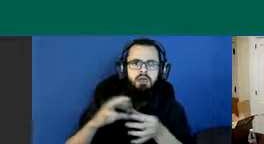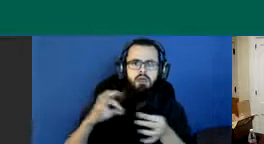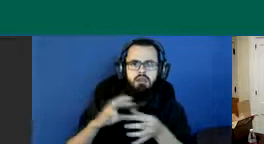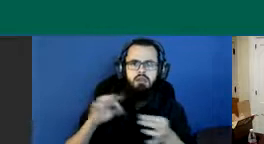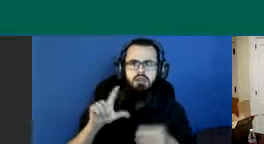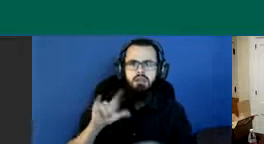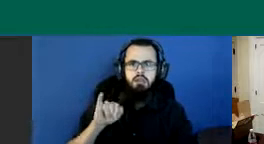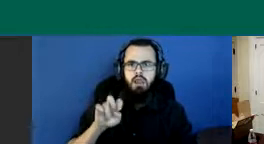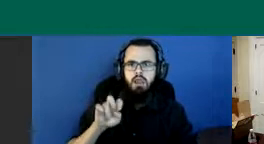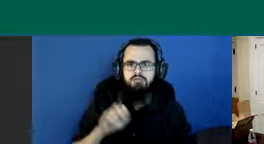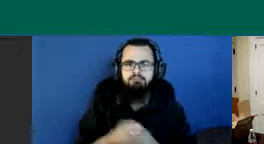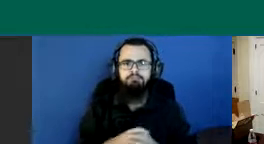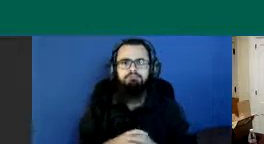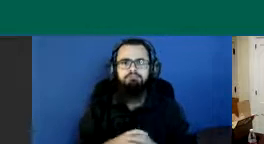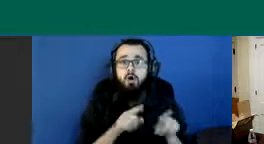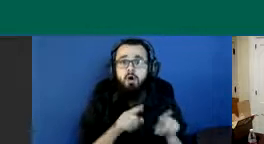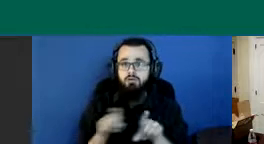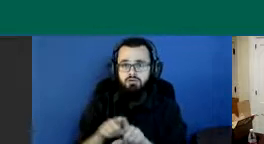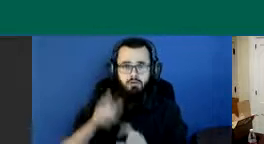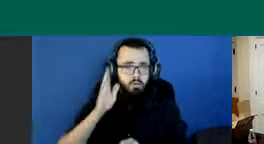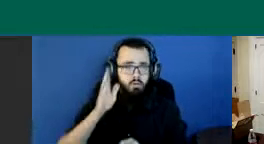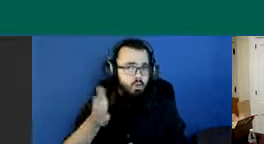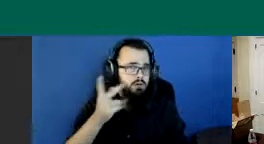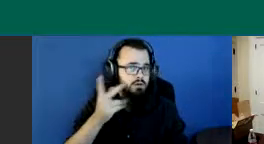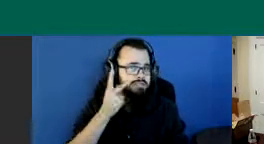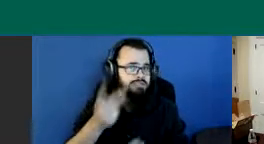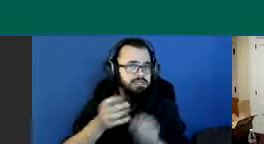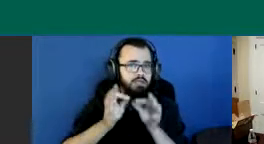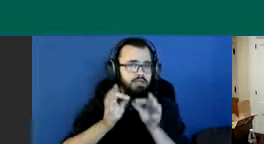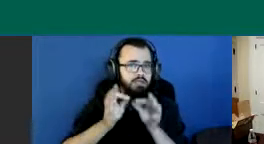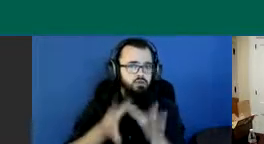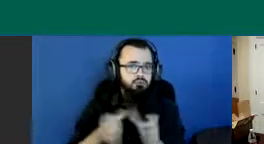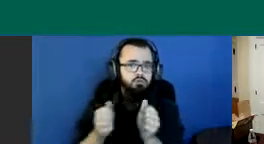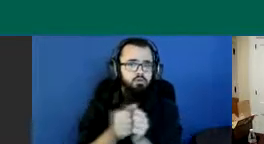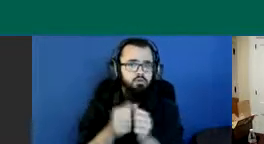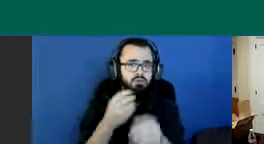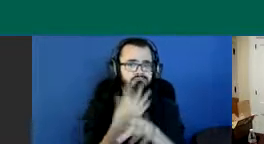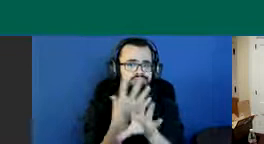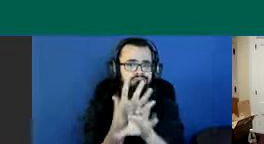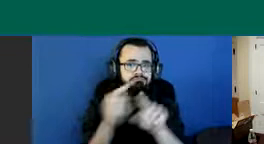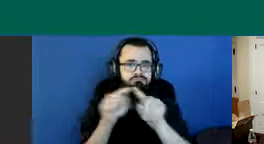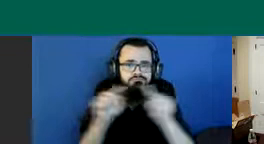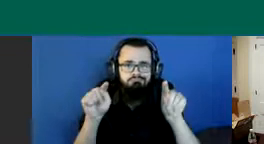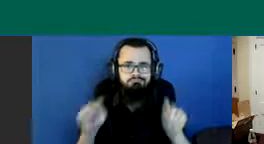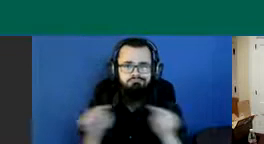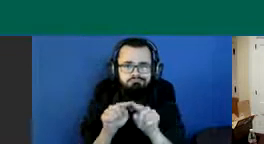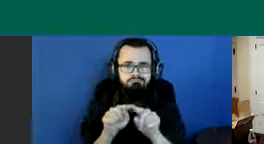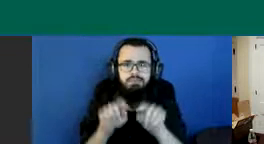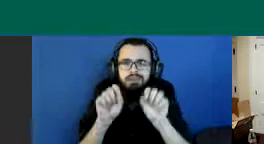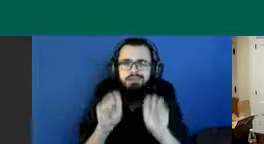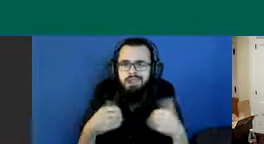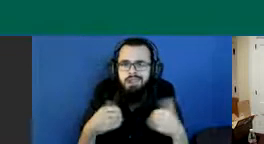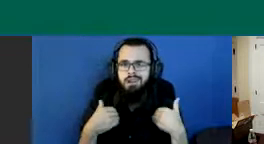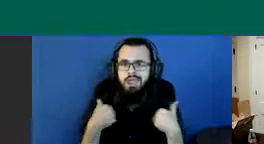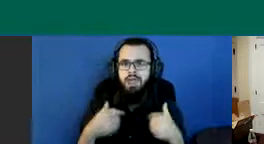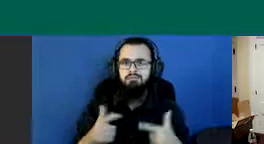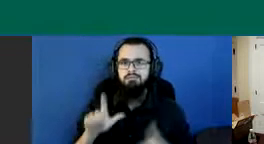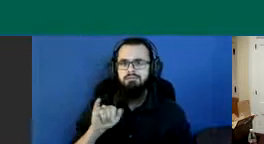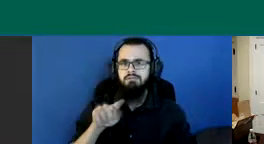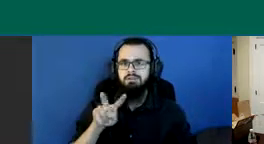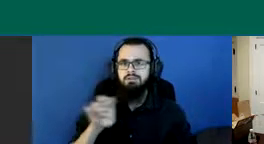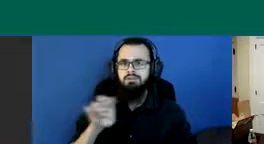Additionally, you should see an interpreter on your screen now. There's also instructions on your screen to access live captioning if that would be